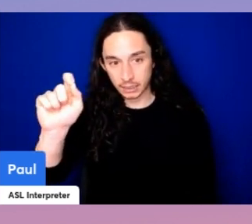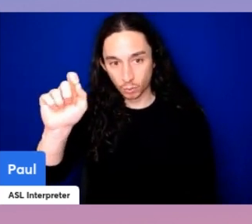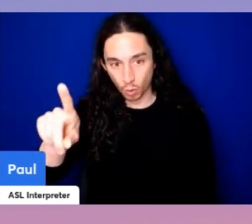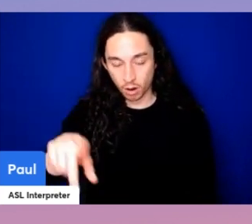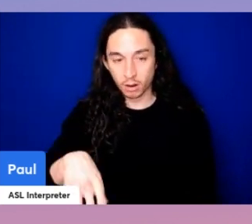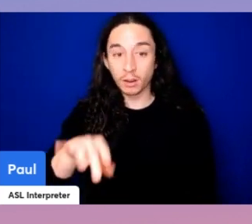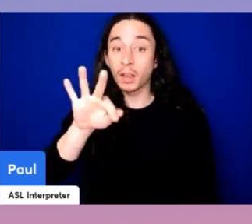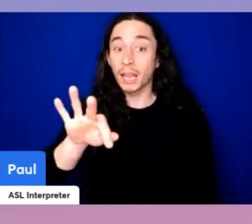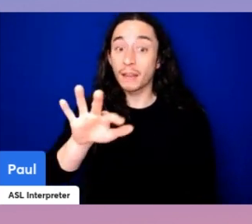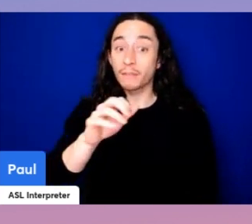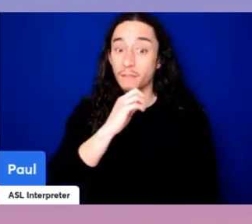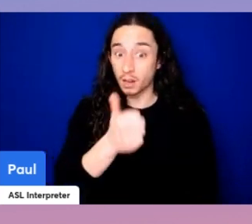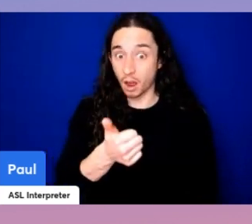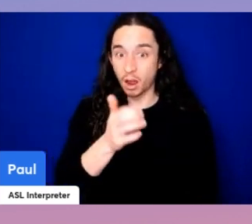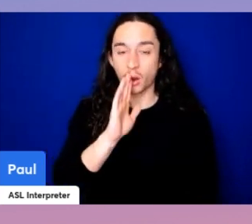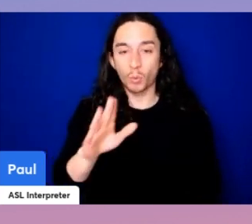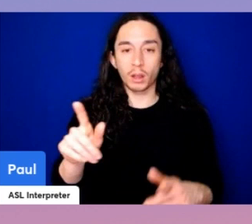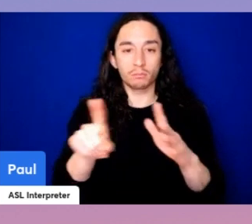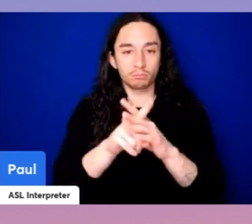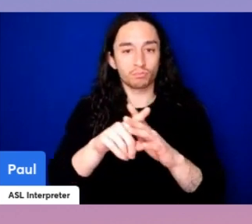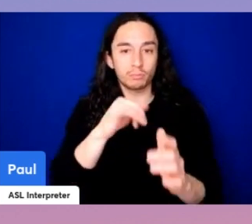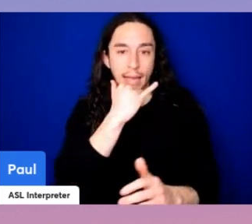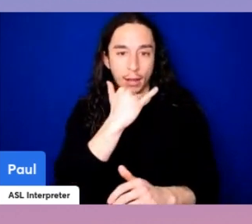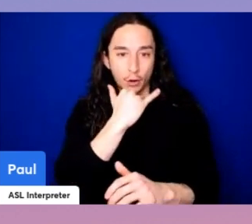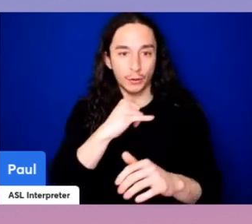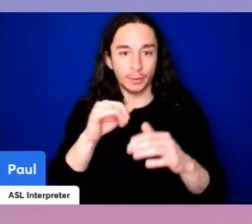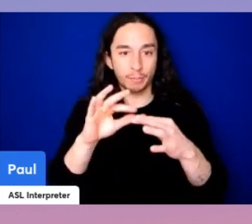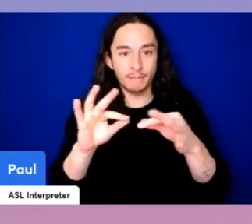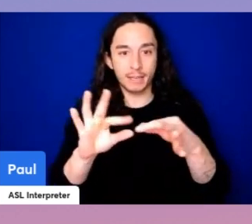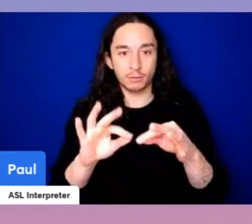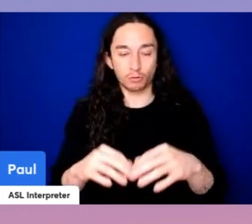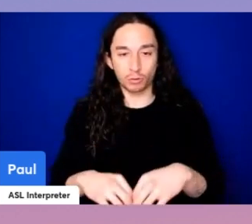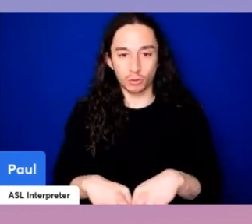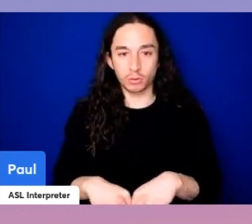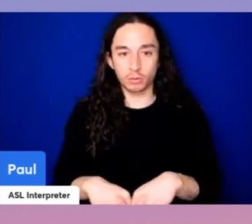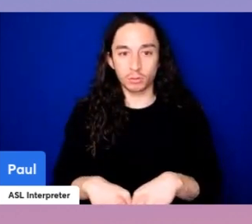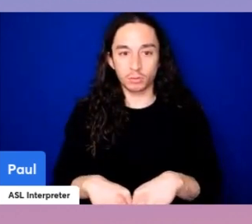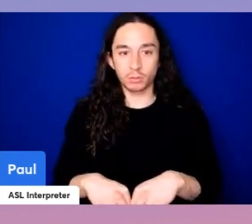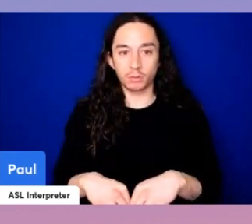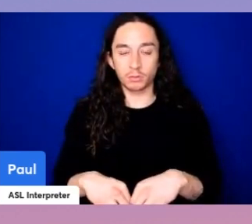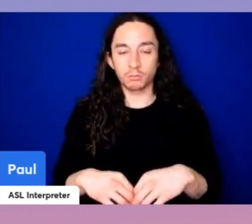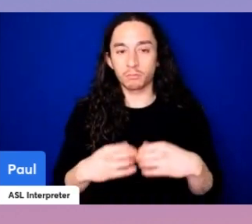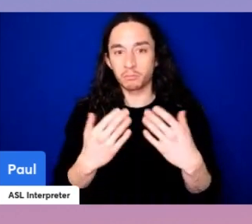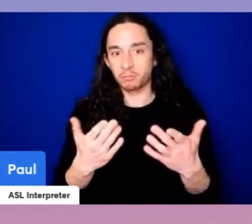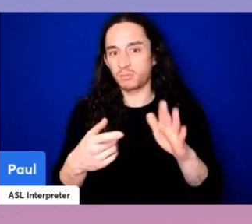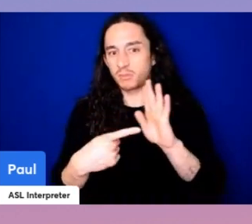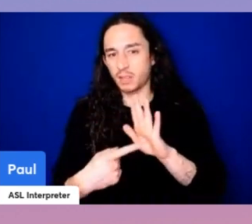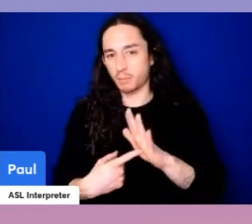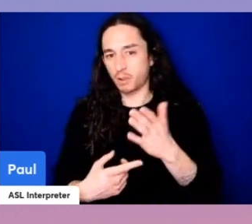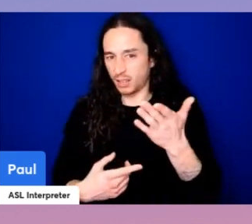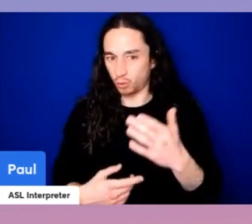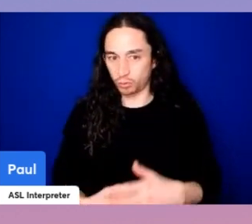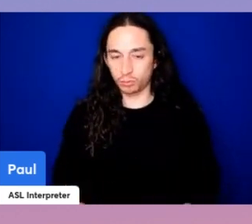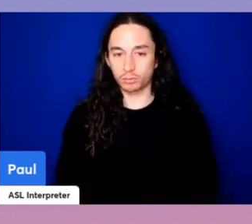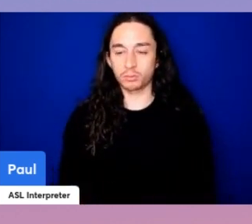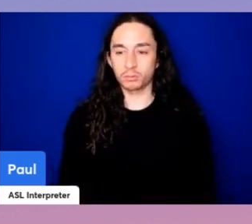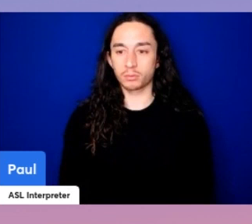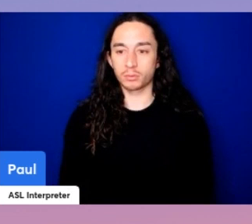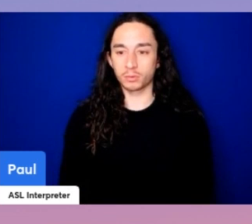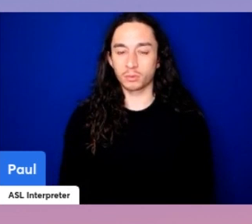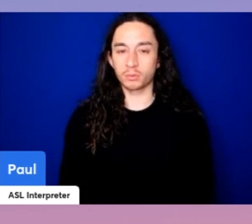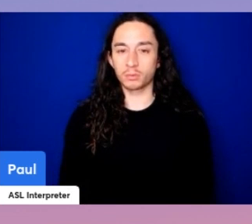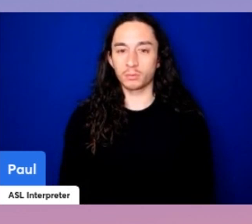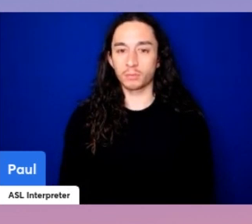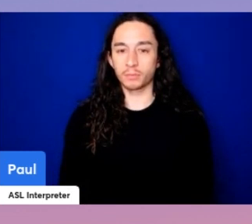the error message. I will bring the example after this one. I will do some demo.